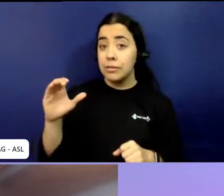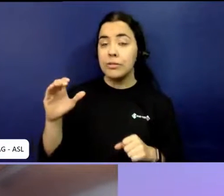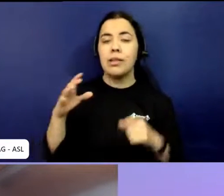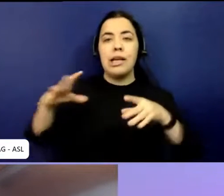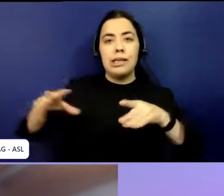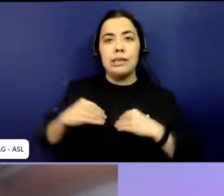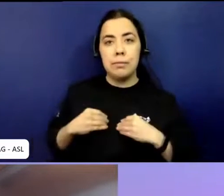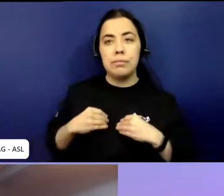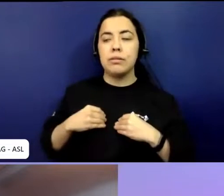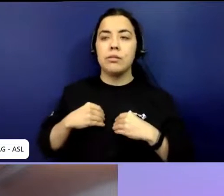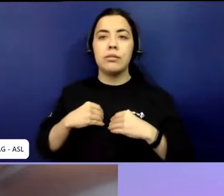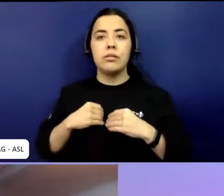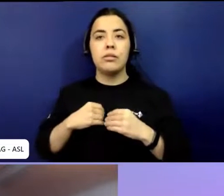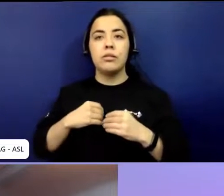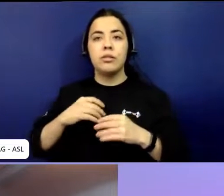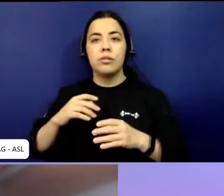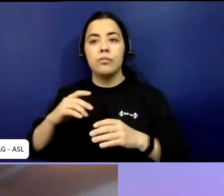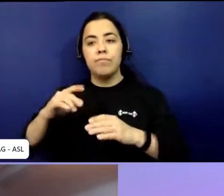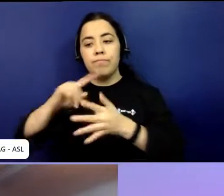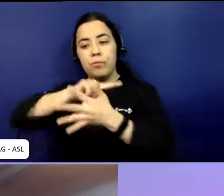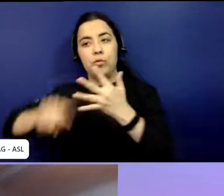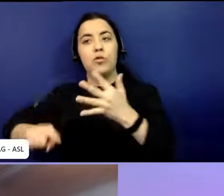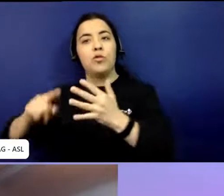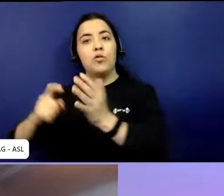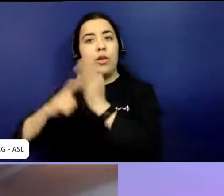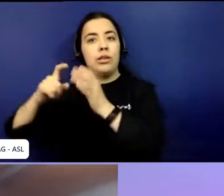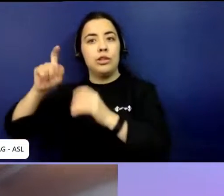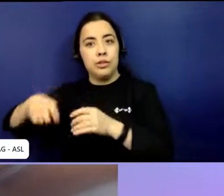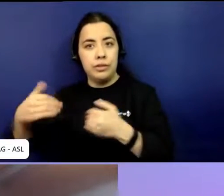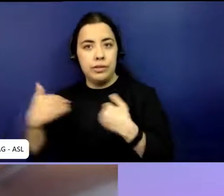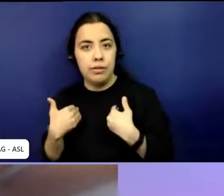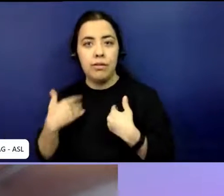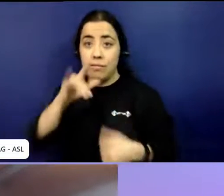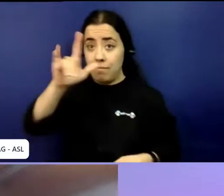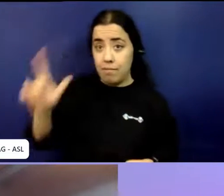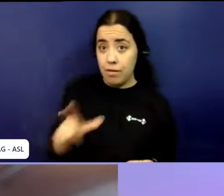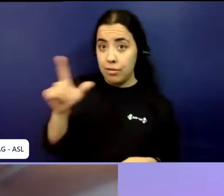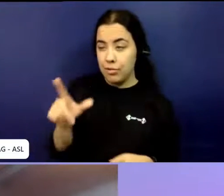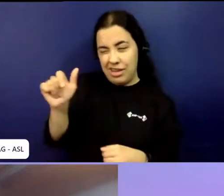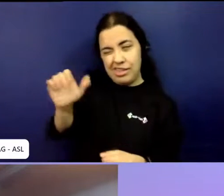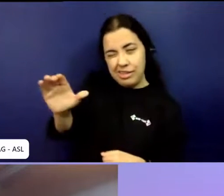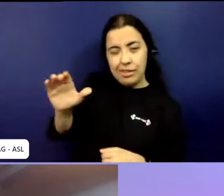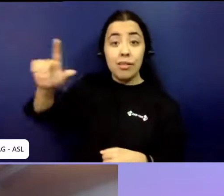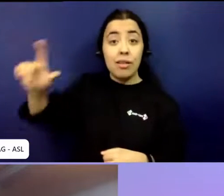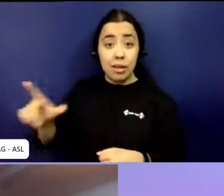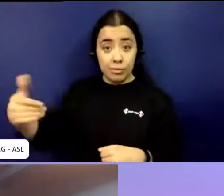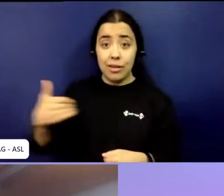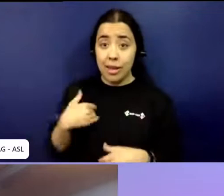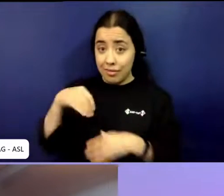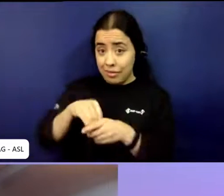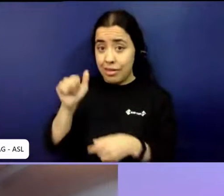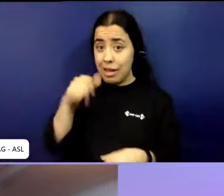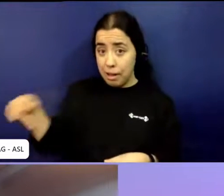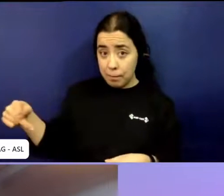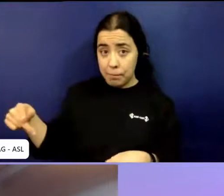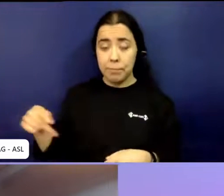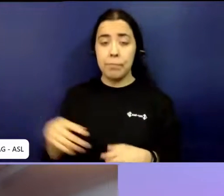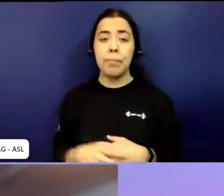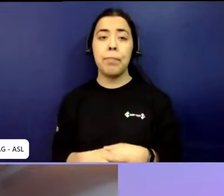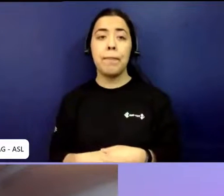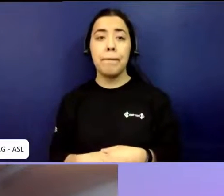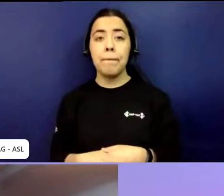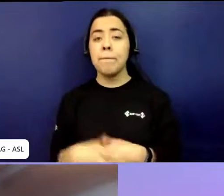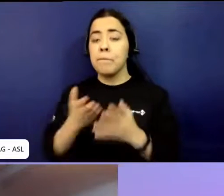acceptance criteria library, both for our web and in our native app, through